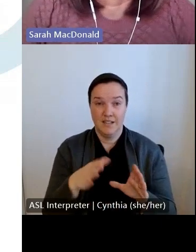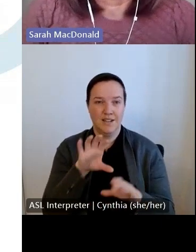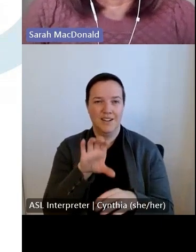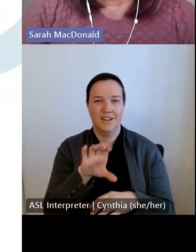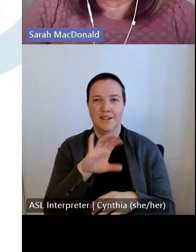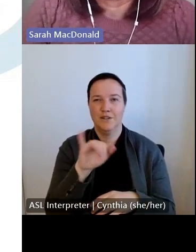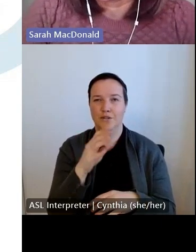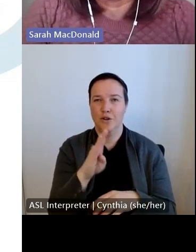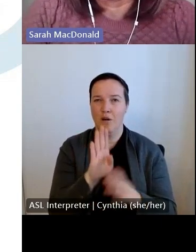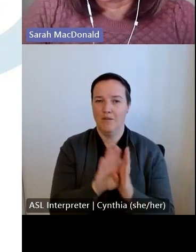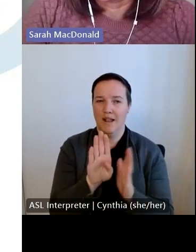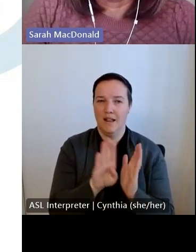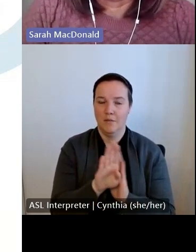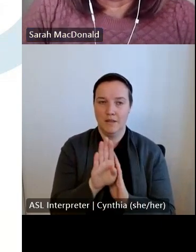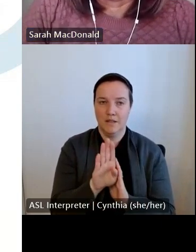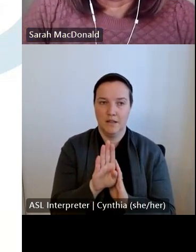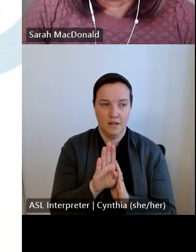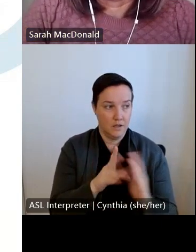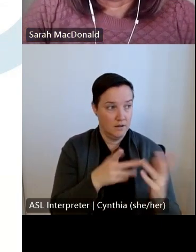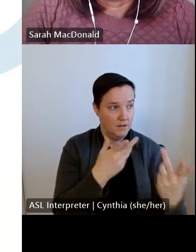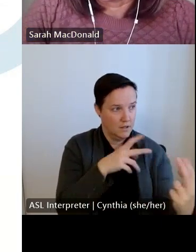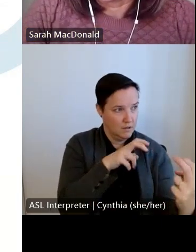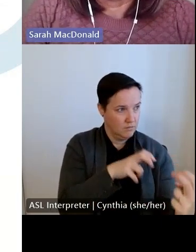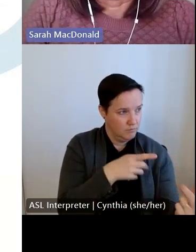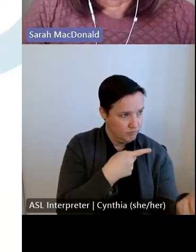been discussed at intake,